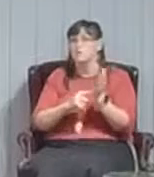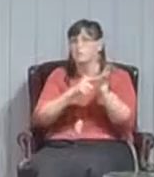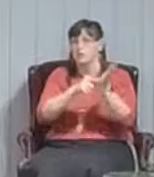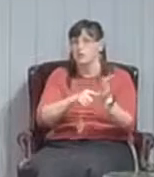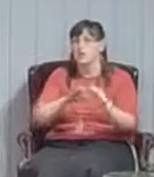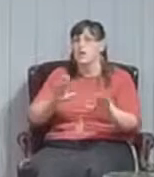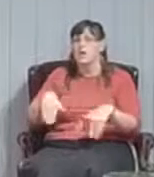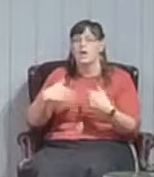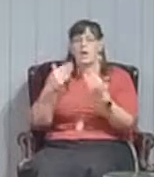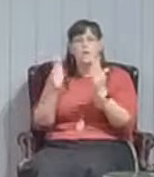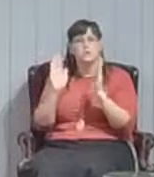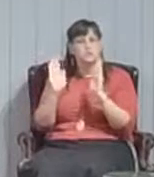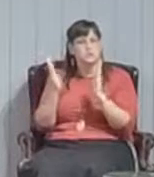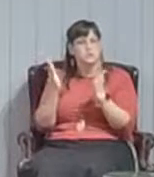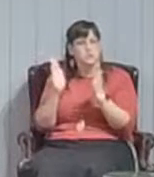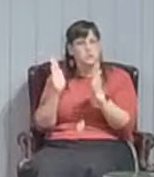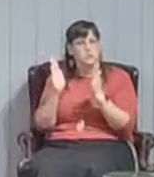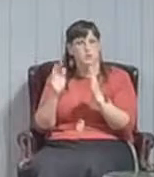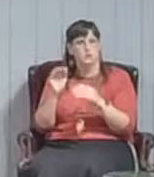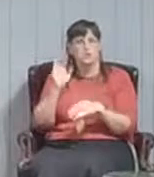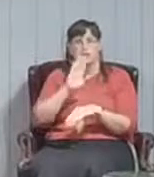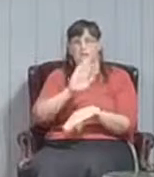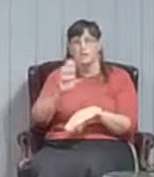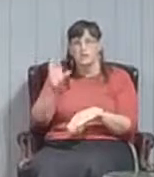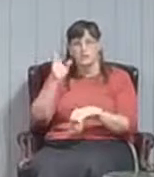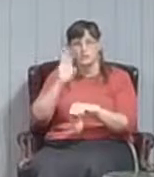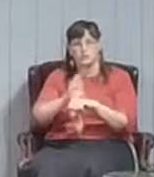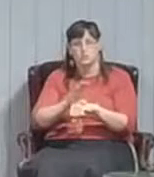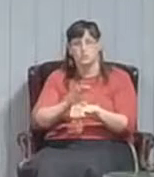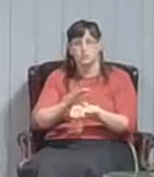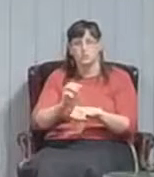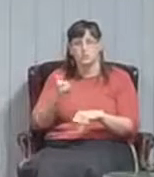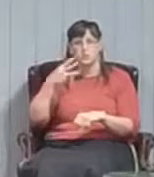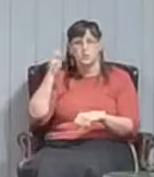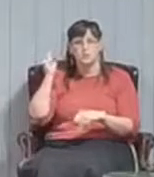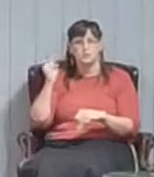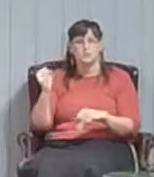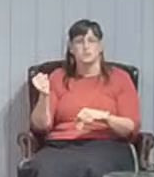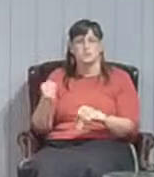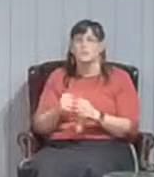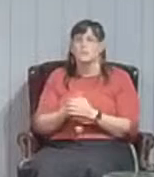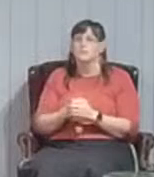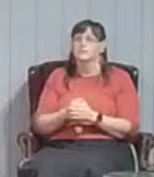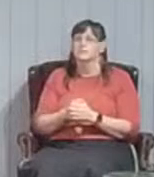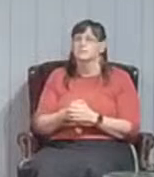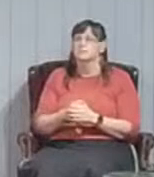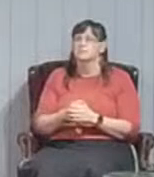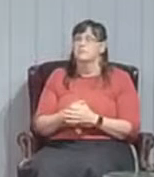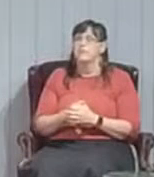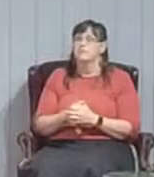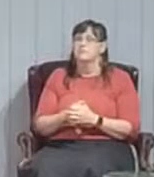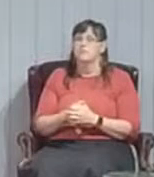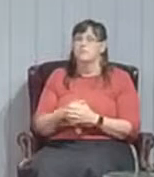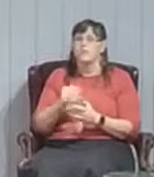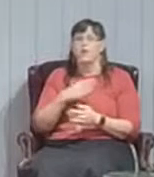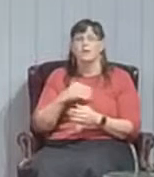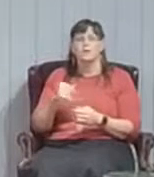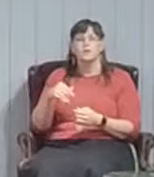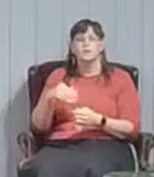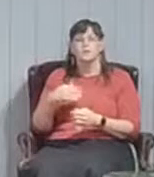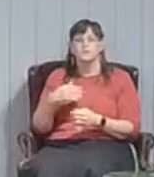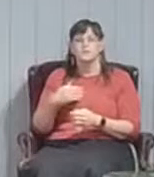similar his church was to all of the other churches that were out there. The other thing that he would do is he would compliment my